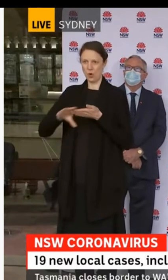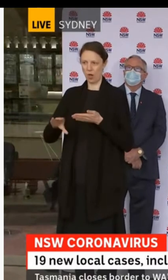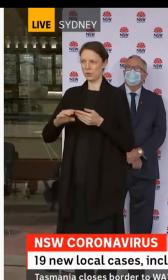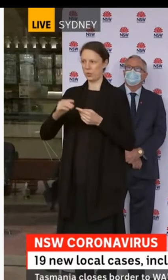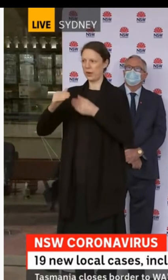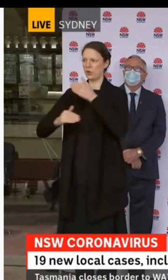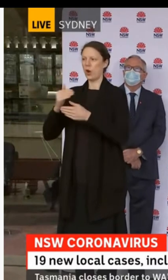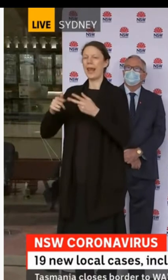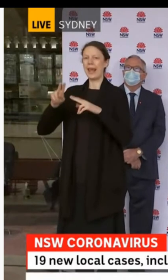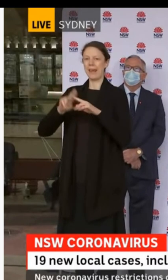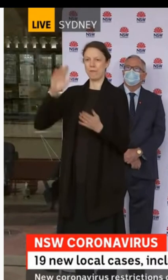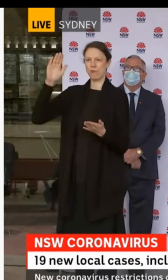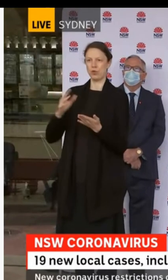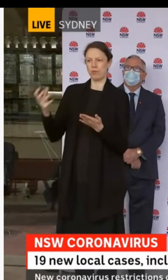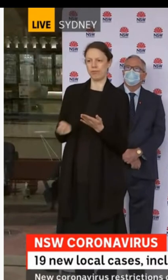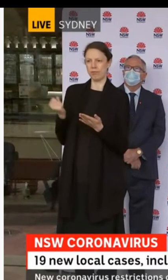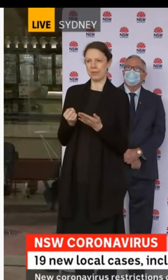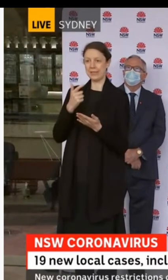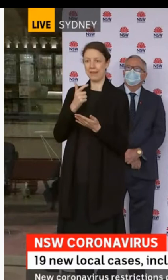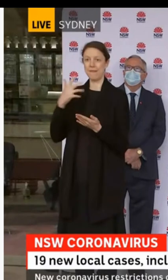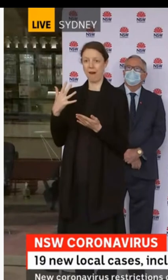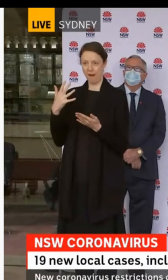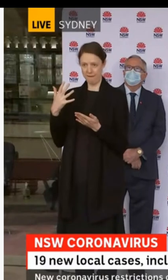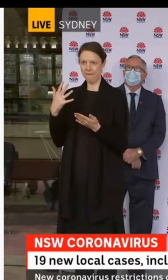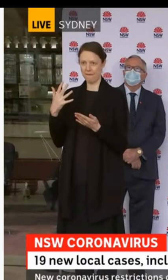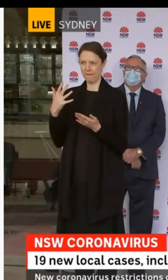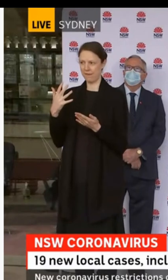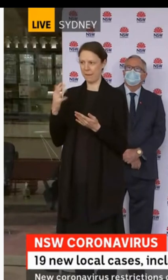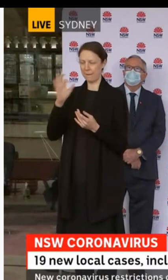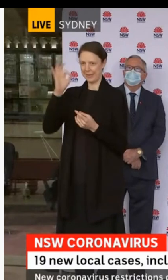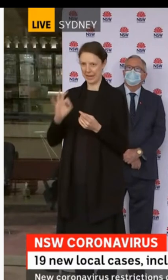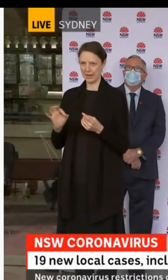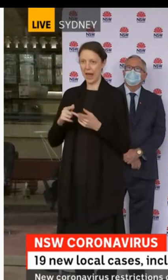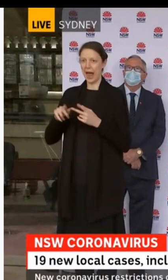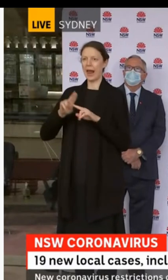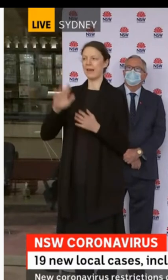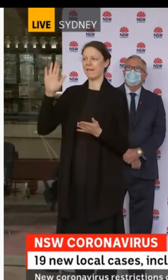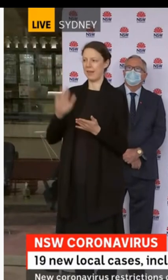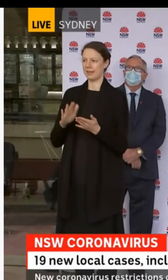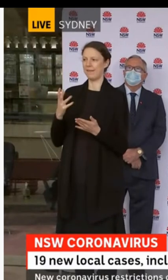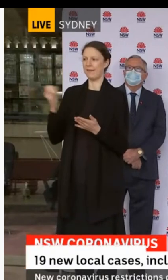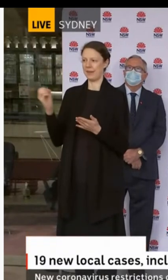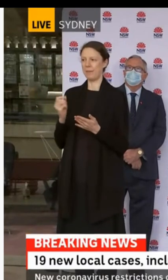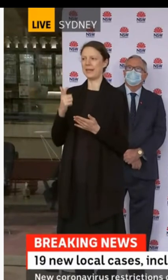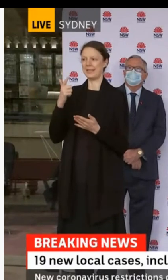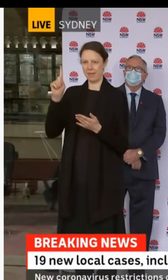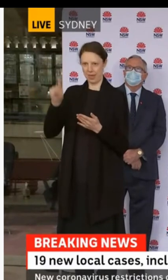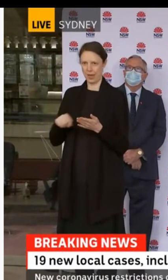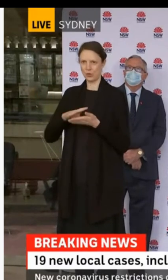It is a turnover reduction of 50%, a $7,000 payment, and it is a turnover reduction of